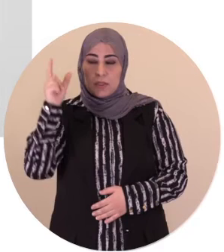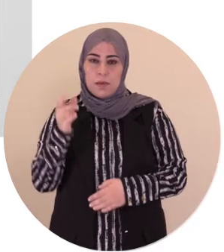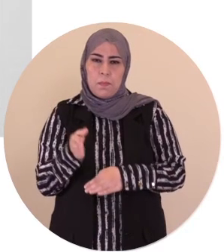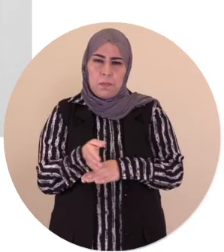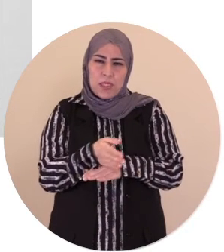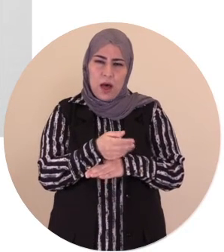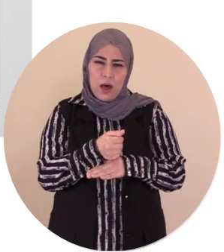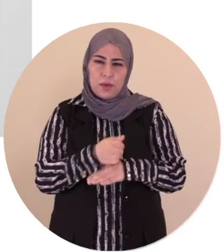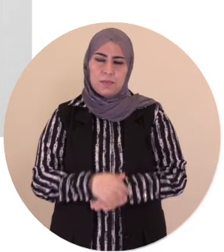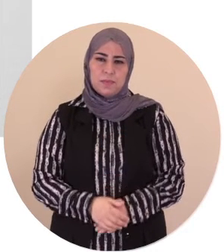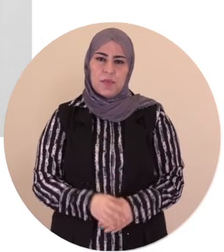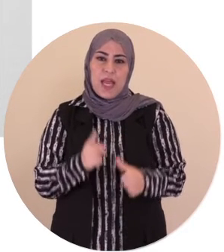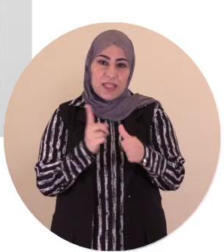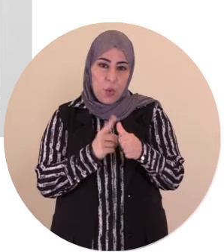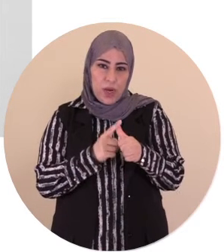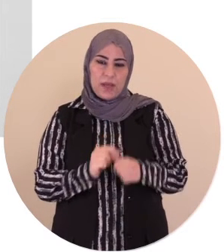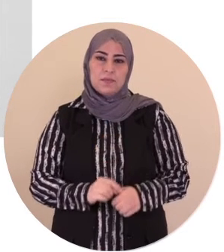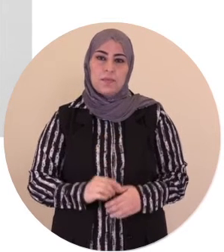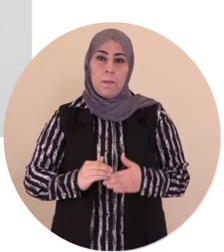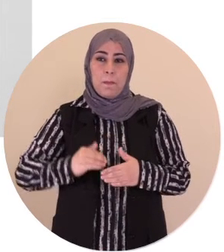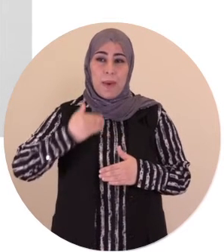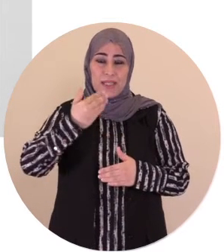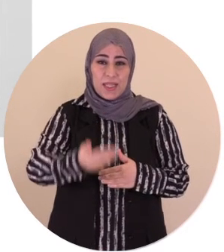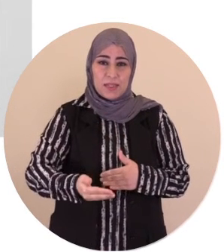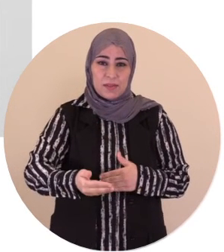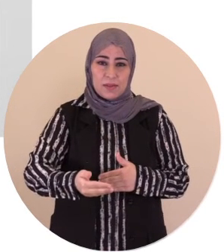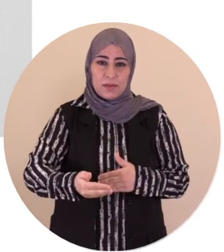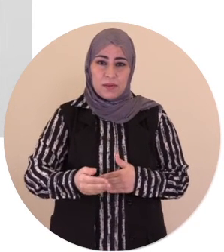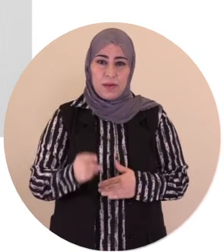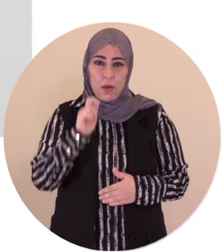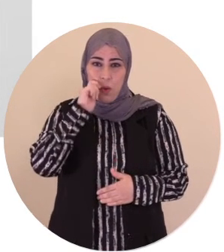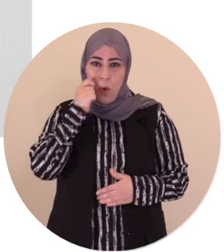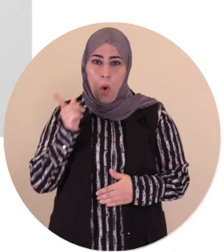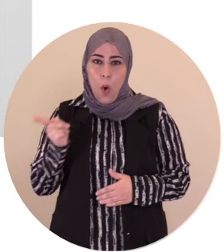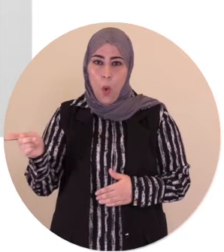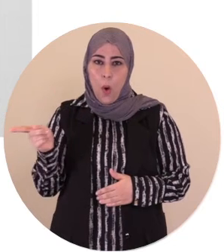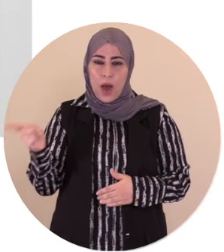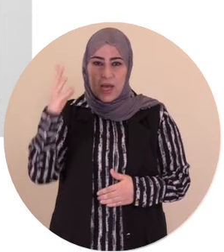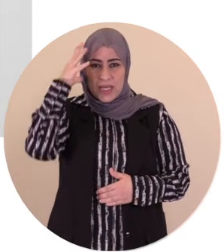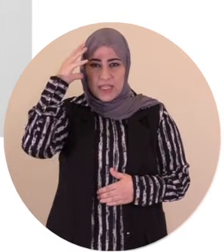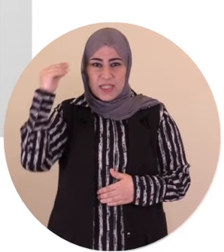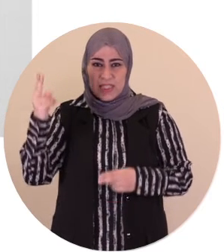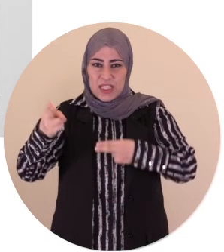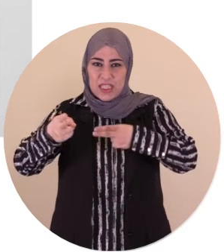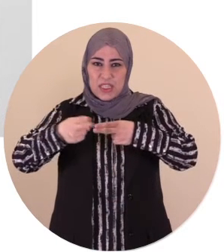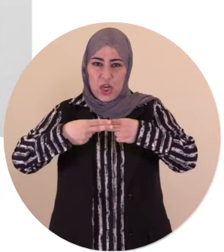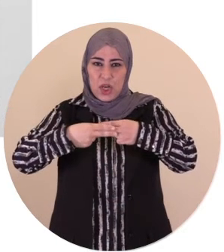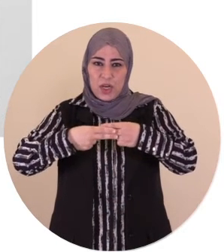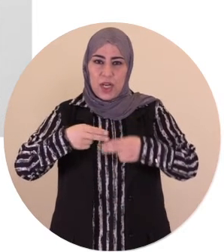action. Sammy woke up late. Then he forgot to lock the door. Now, if I'm going to combine